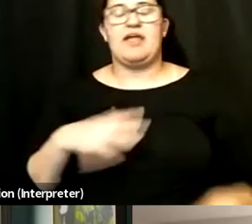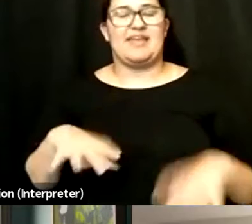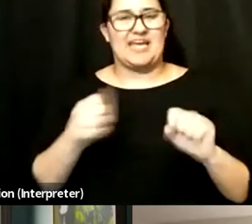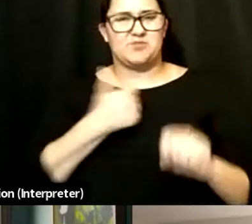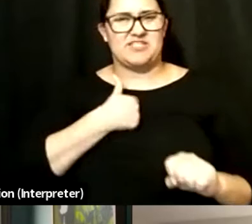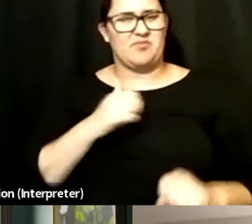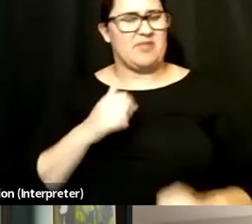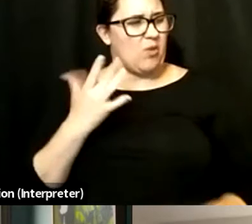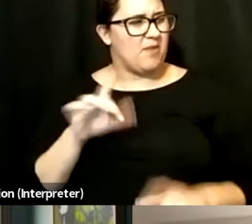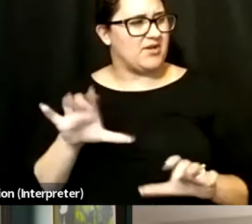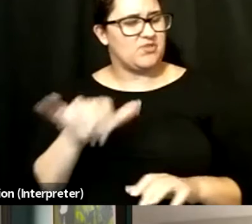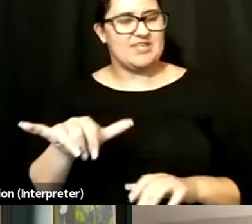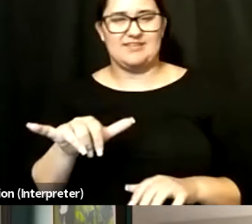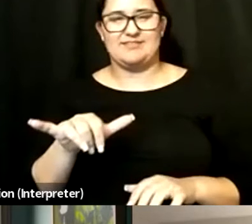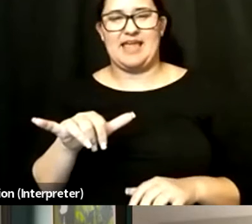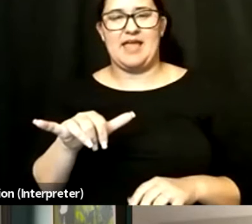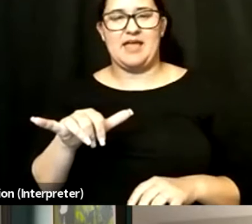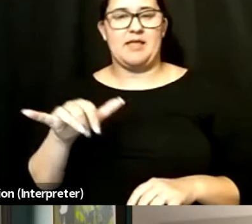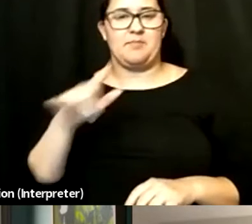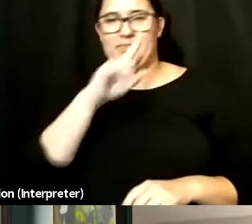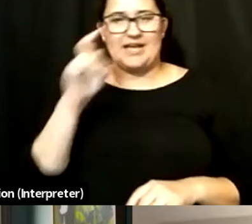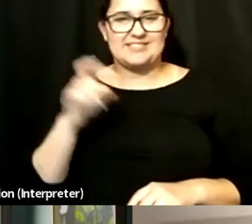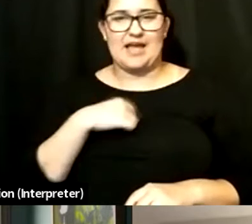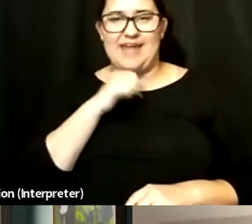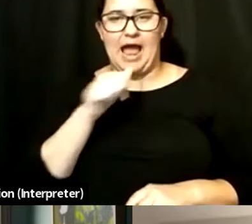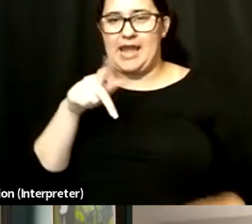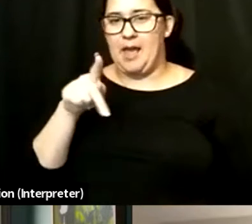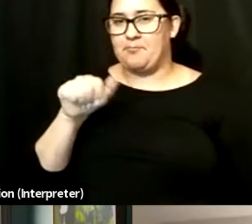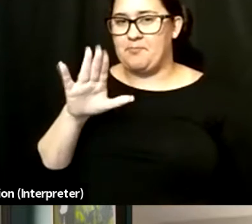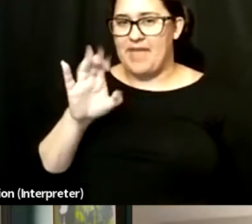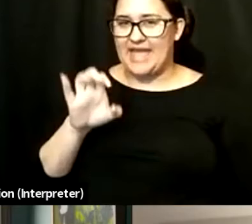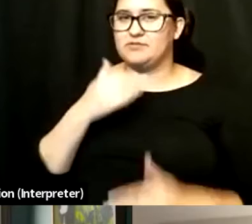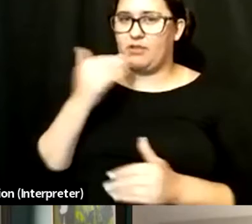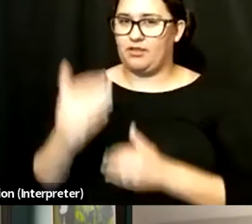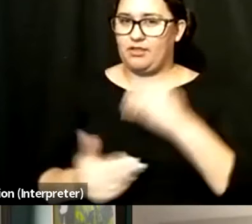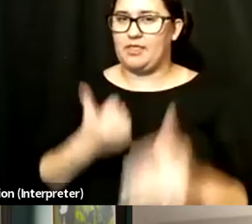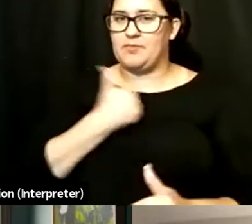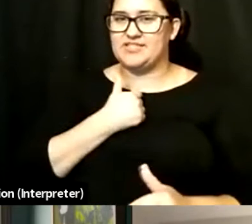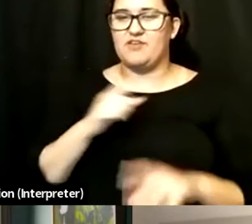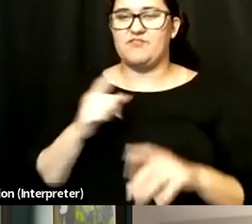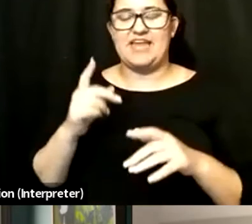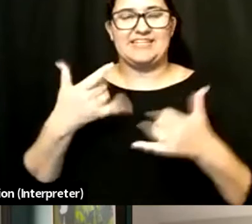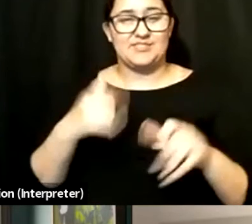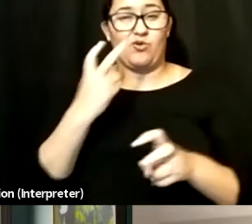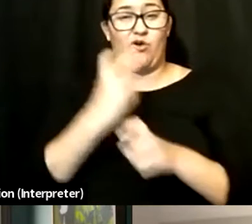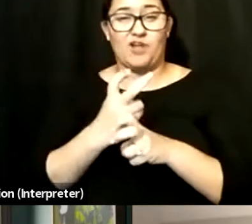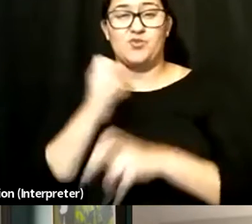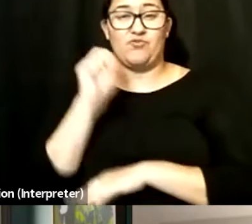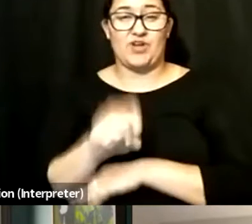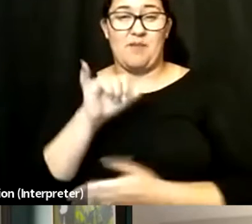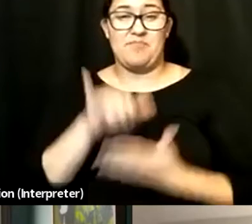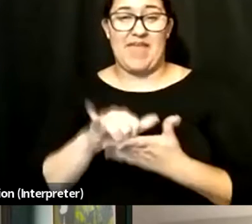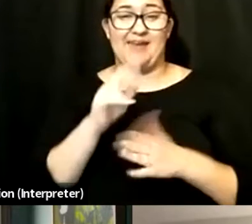time I'm done because I haven't paced myself. And it's still difficult to get over. And more so now, I